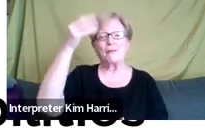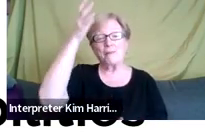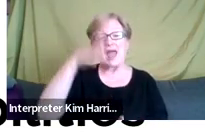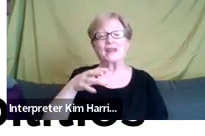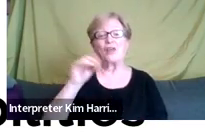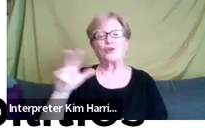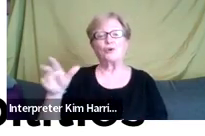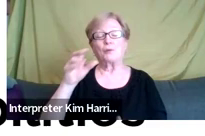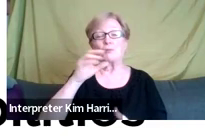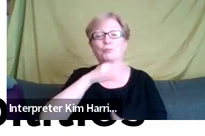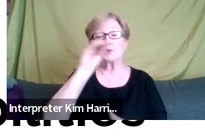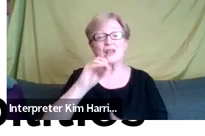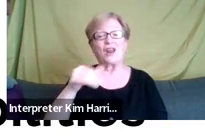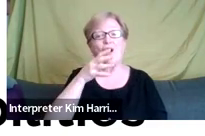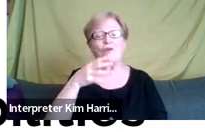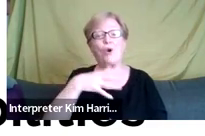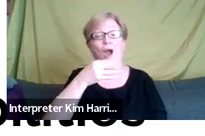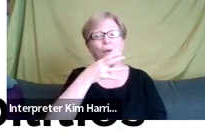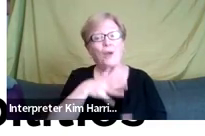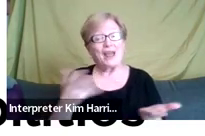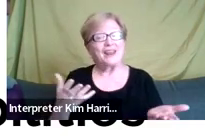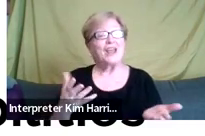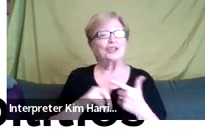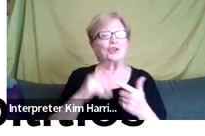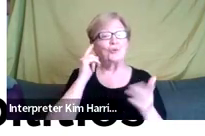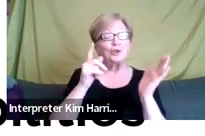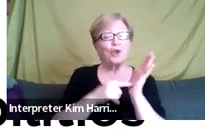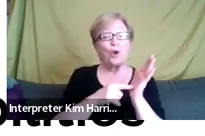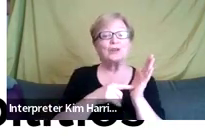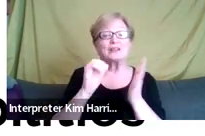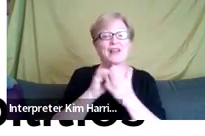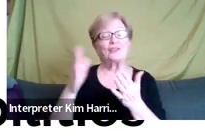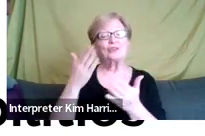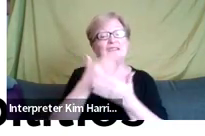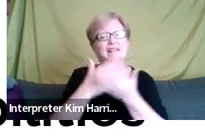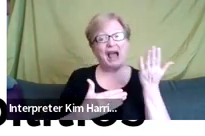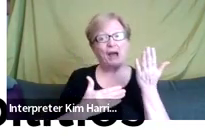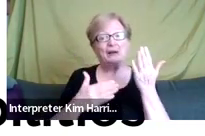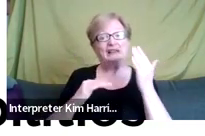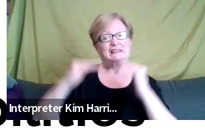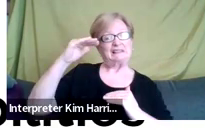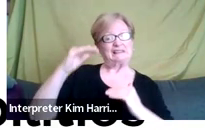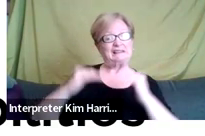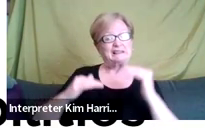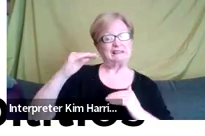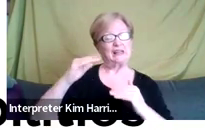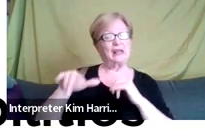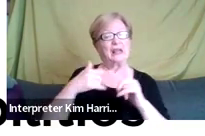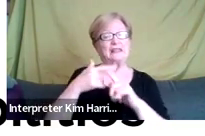within the disability community, there are, you know, disparities based on race and